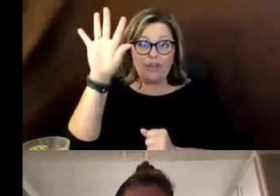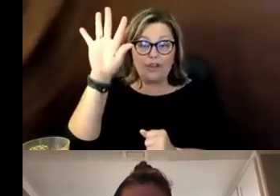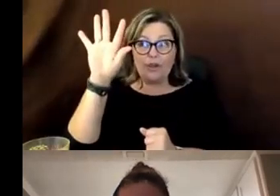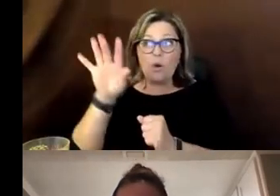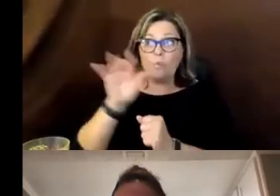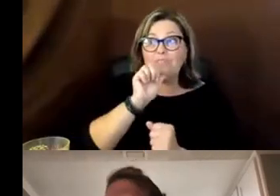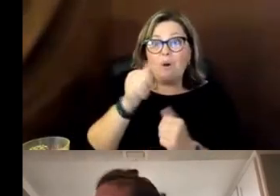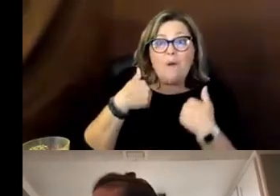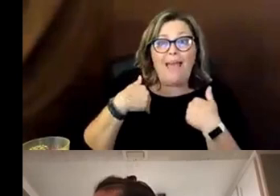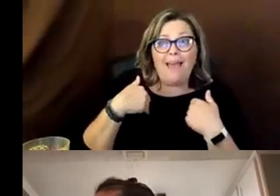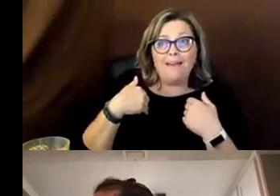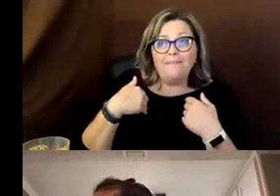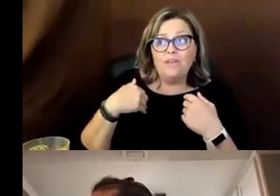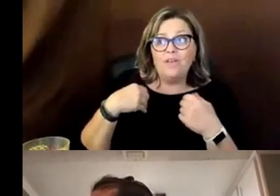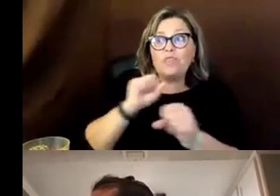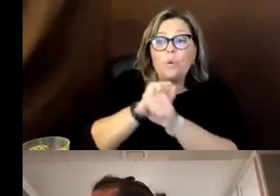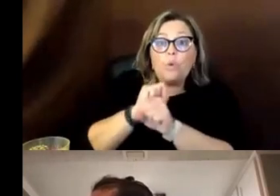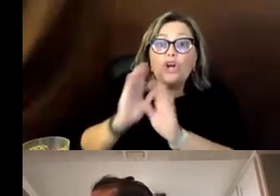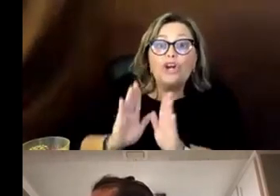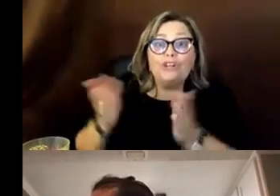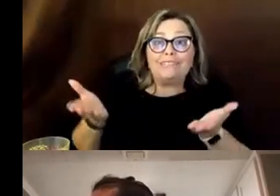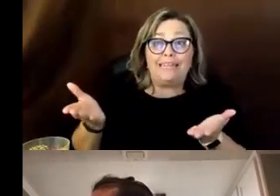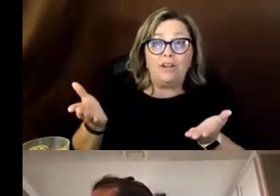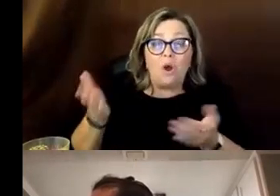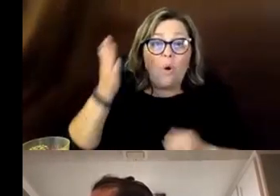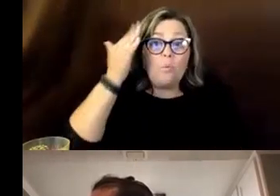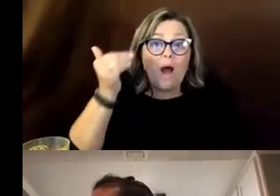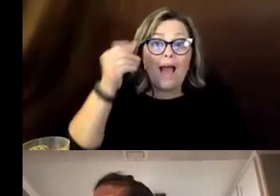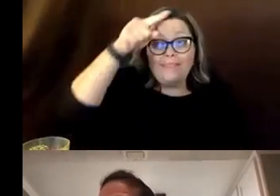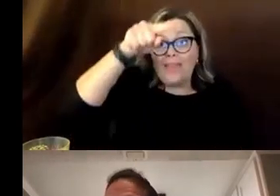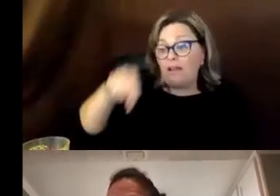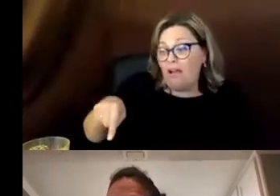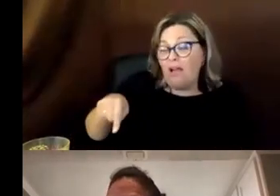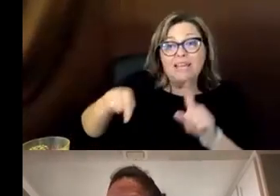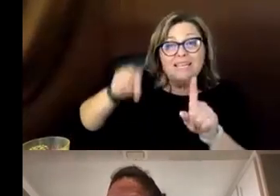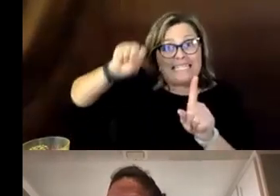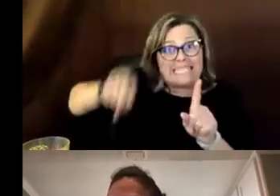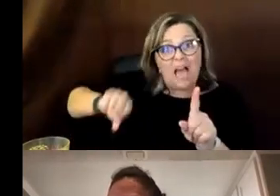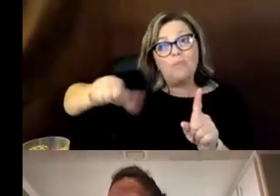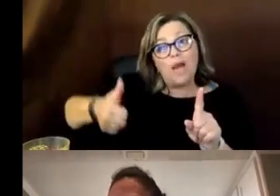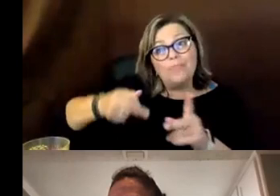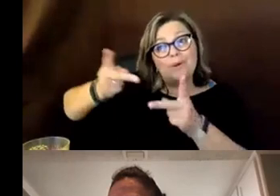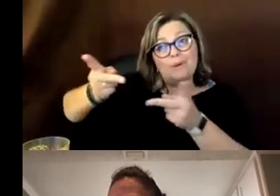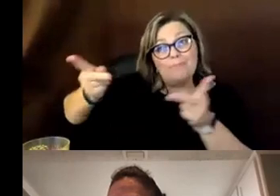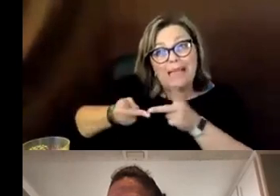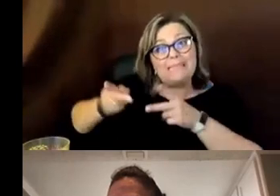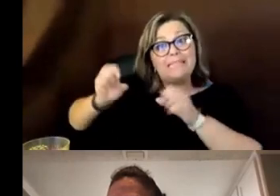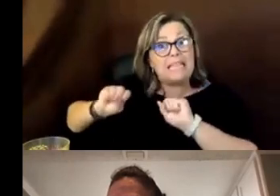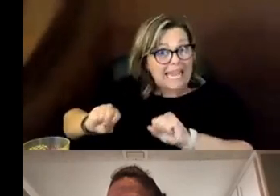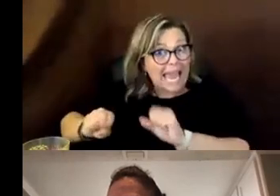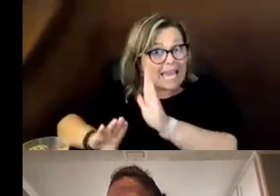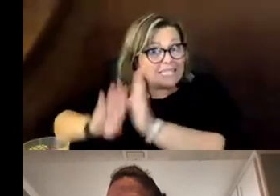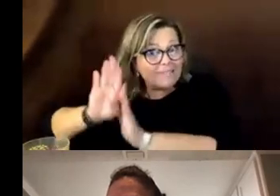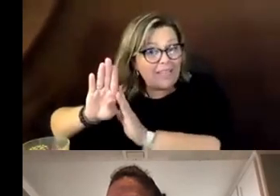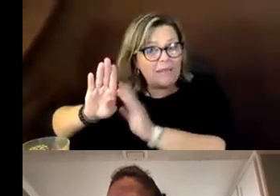laborers in our area anymore because they're getting paid more down in some of these other developing regions. So now